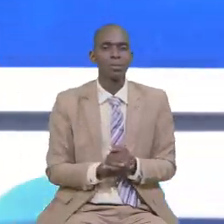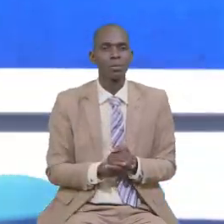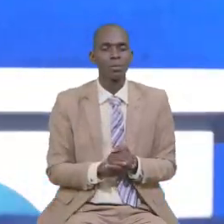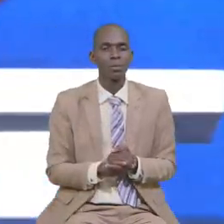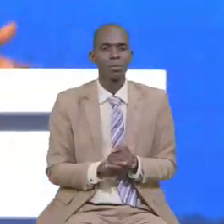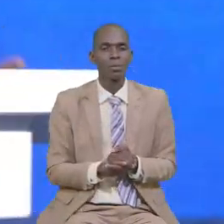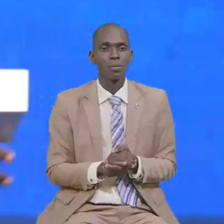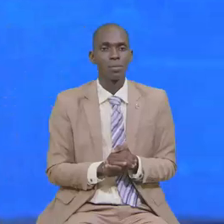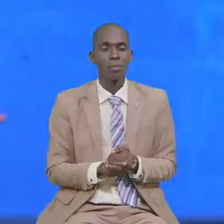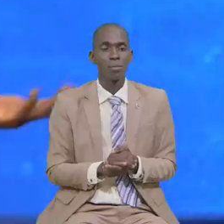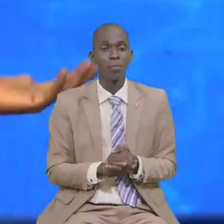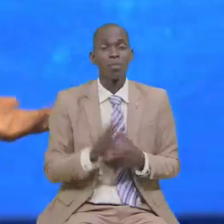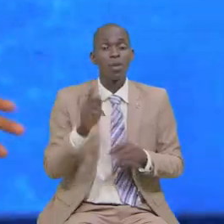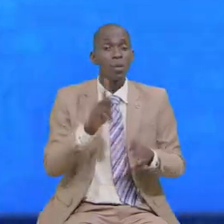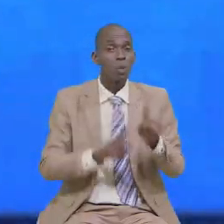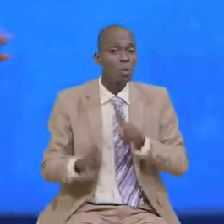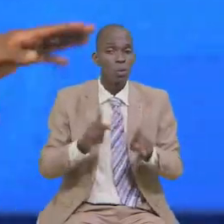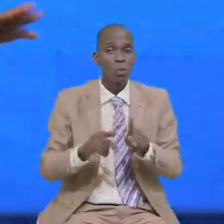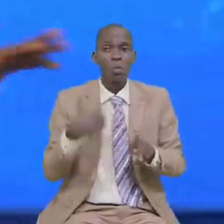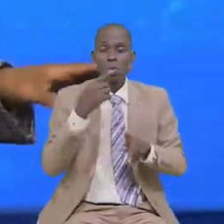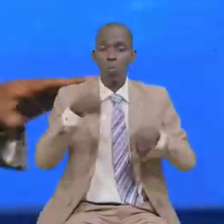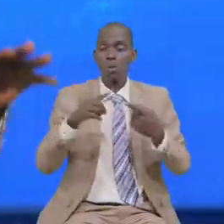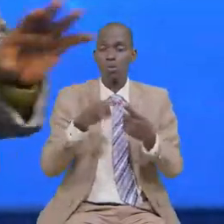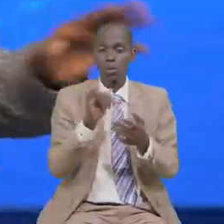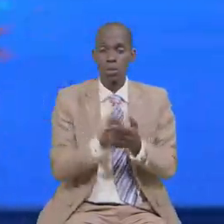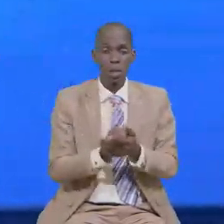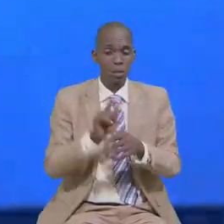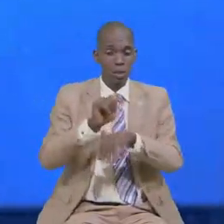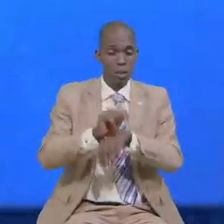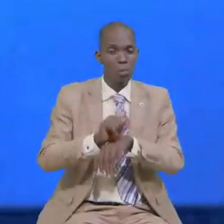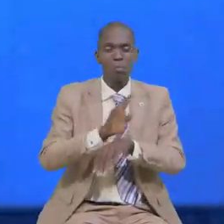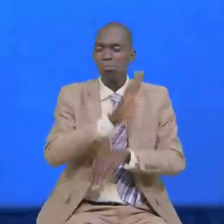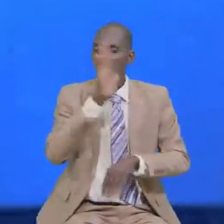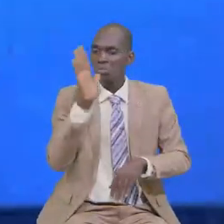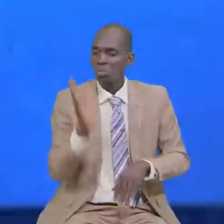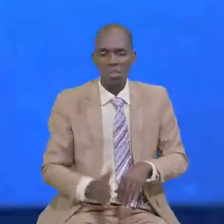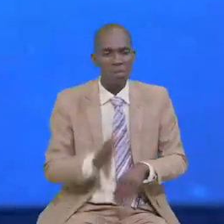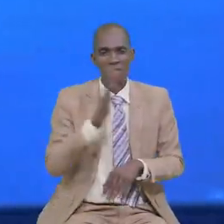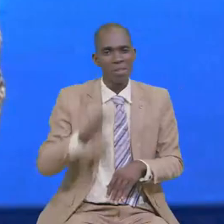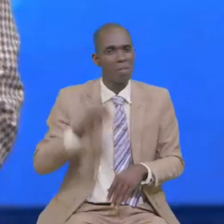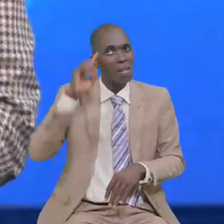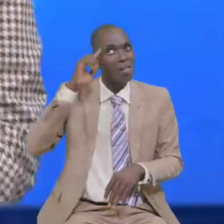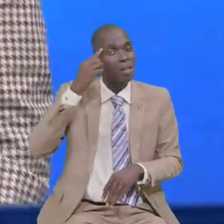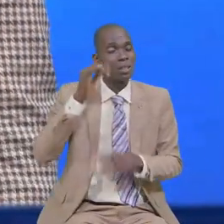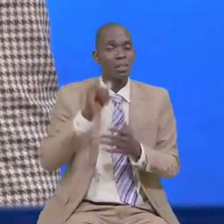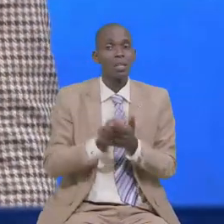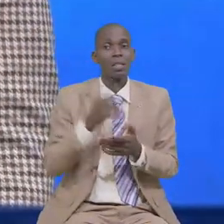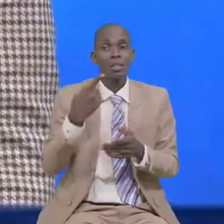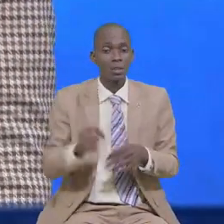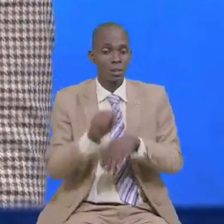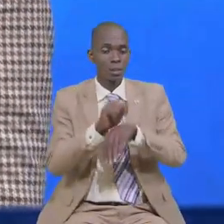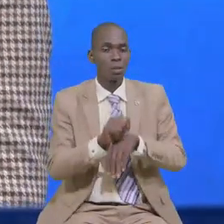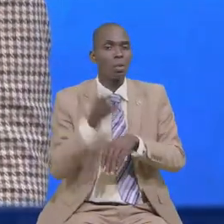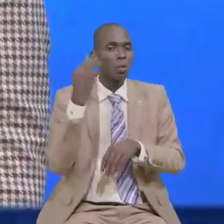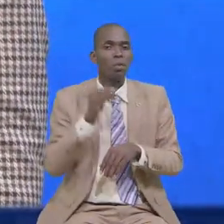The people who went to that temple, they never thought that the temple was not following the